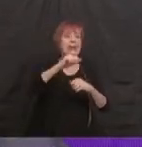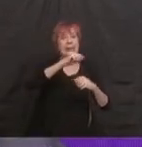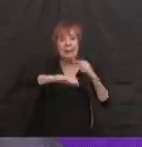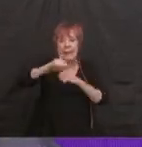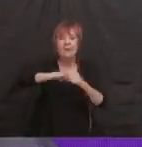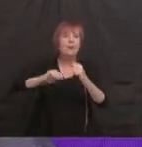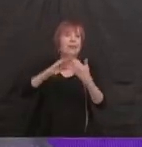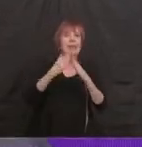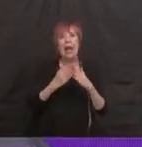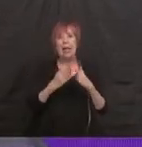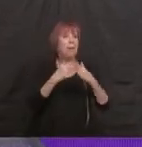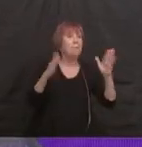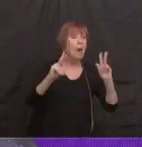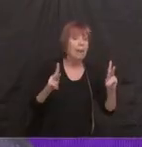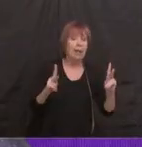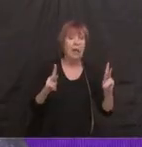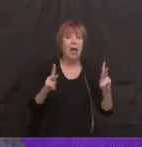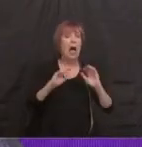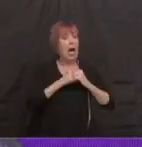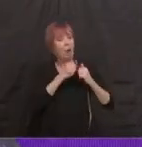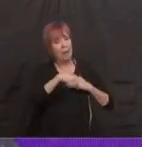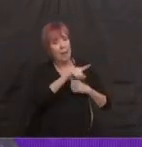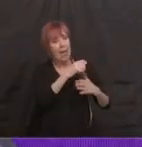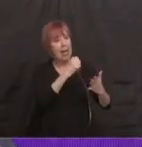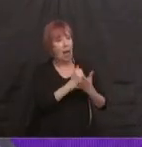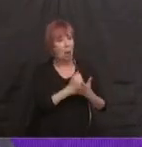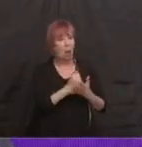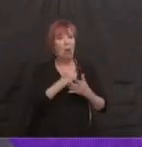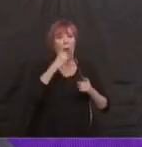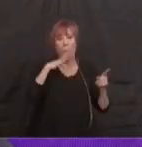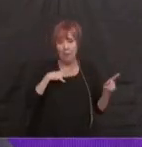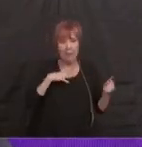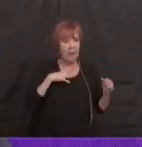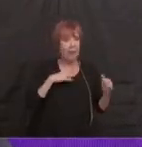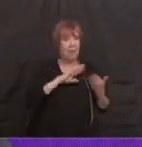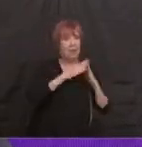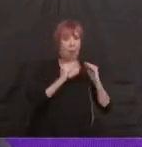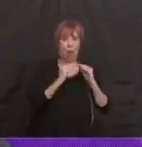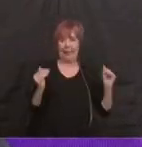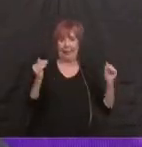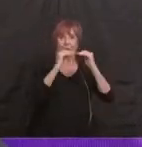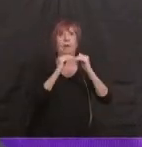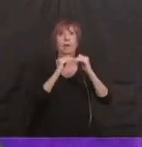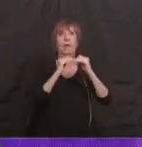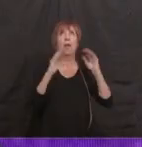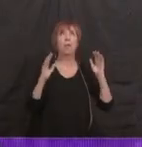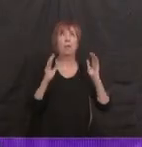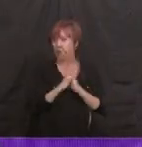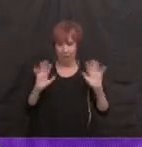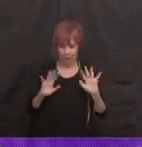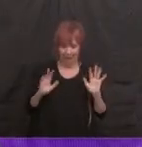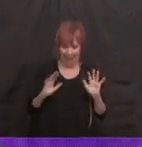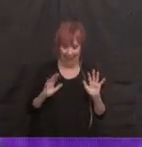and the public do to help societies advance women's equality? And what role, well, let me just stop there. And maybe